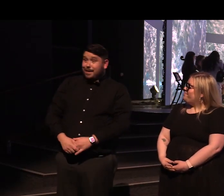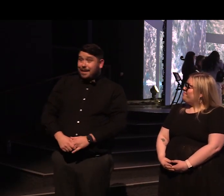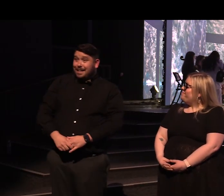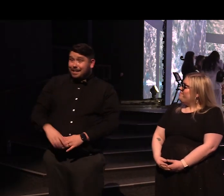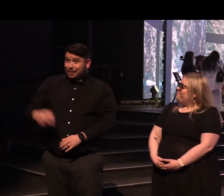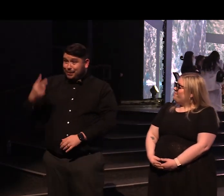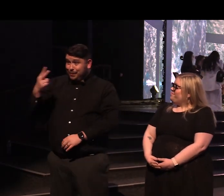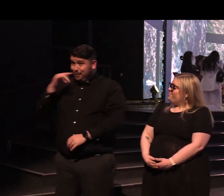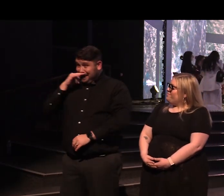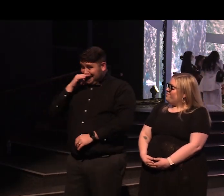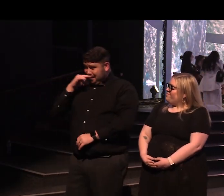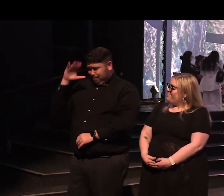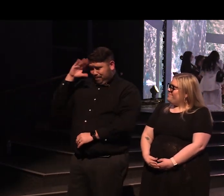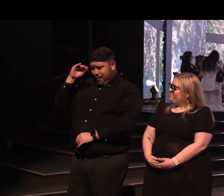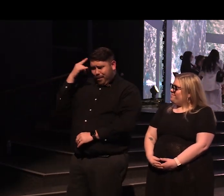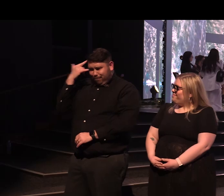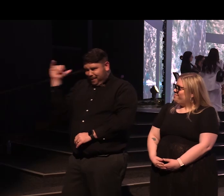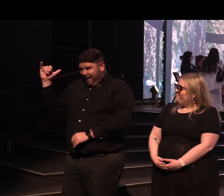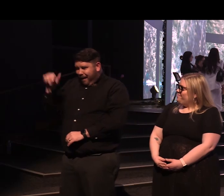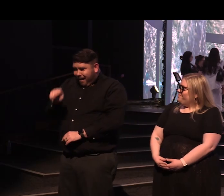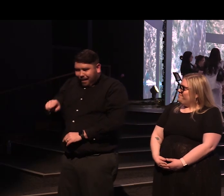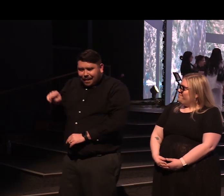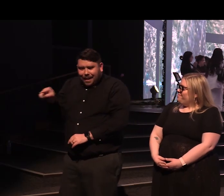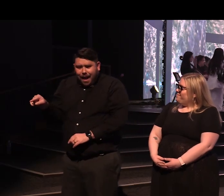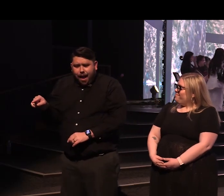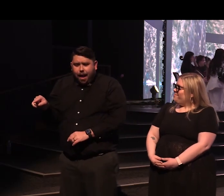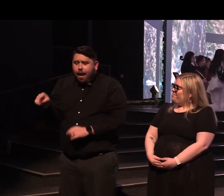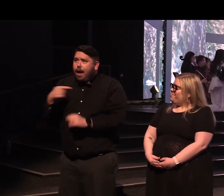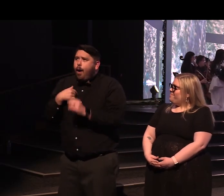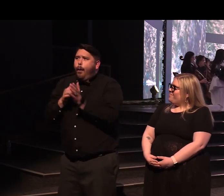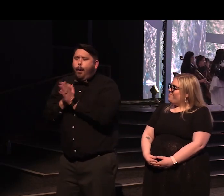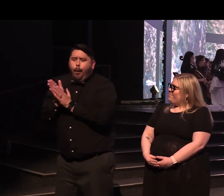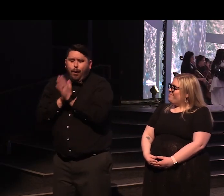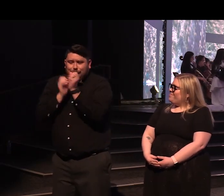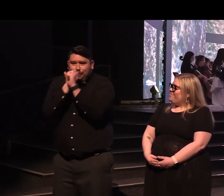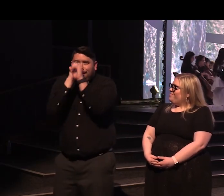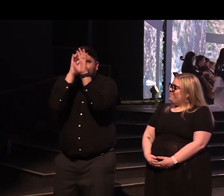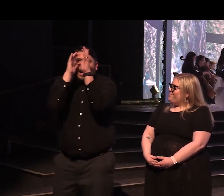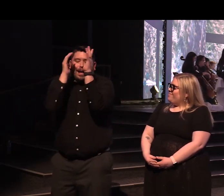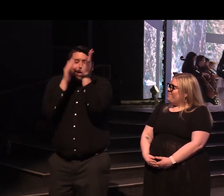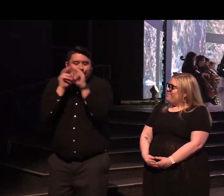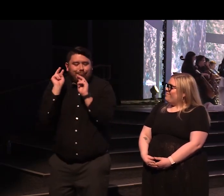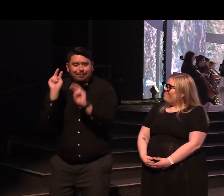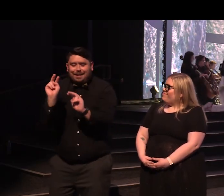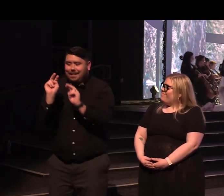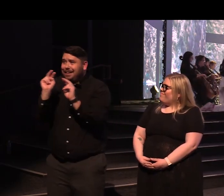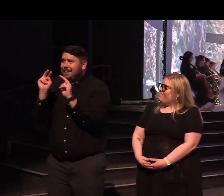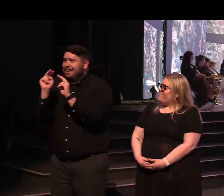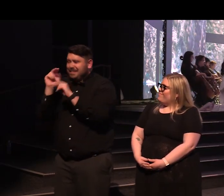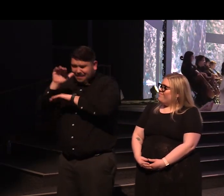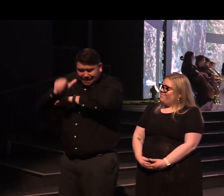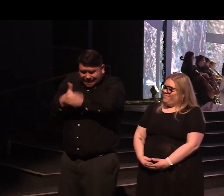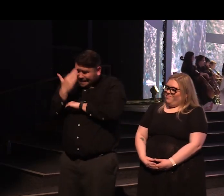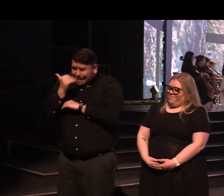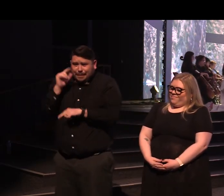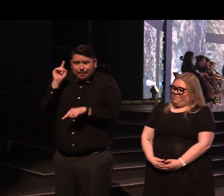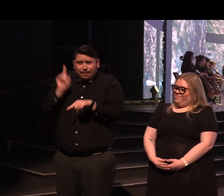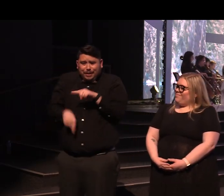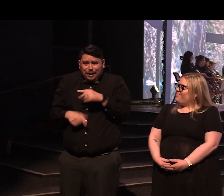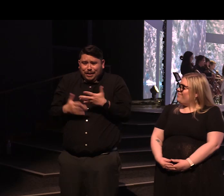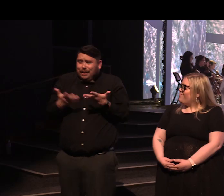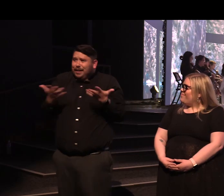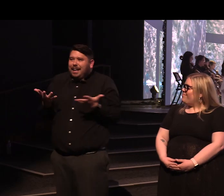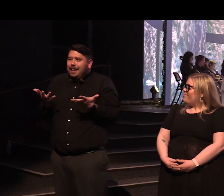Two little blonde-haired boys with big dreams tried to sleep, but sleep wouldn't come. And we'd